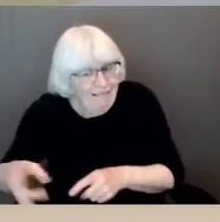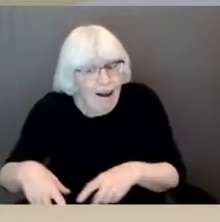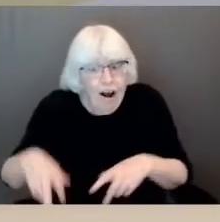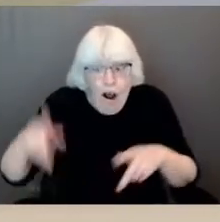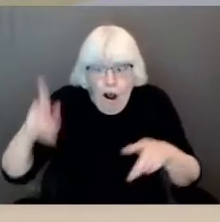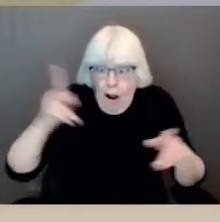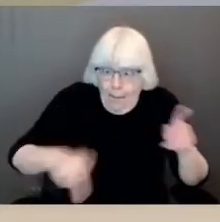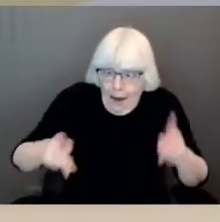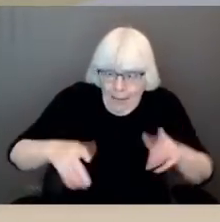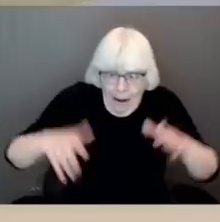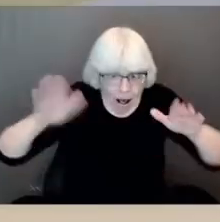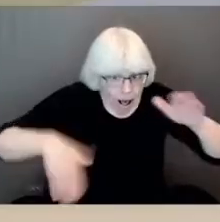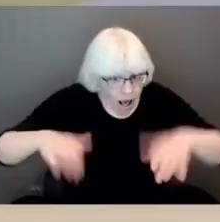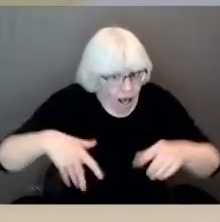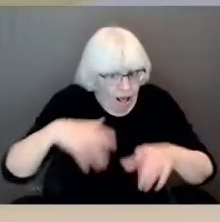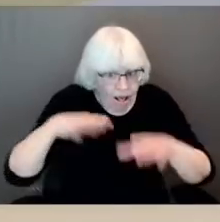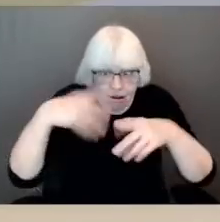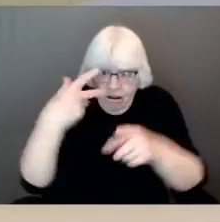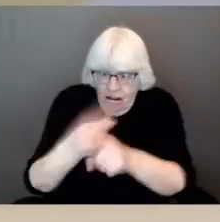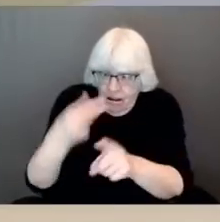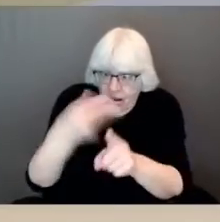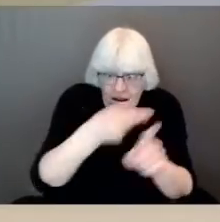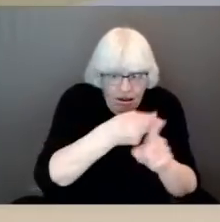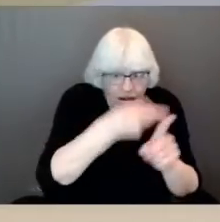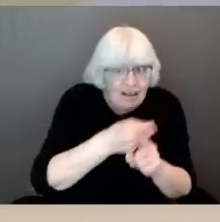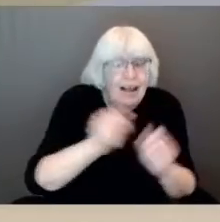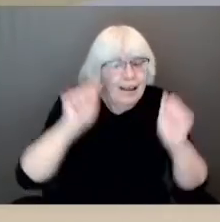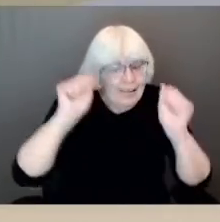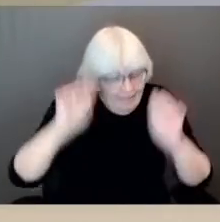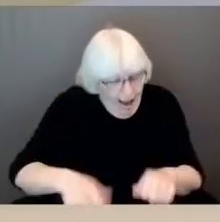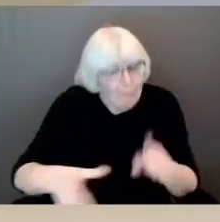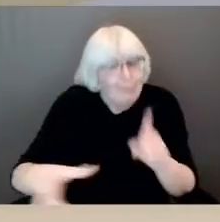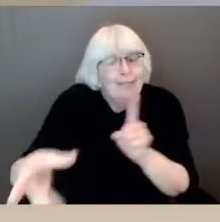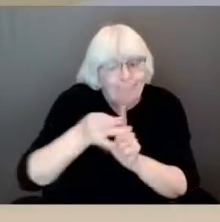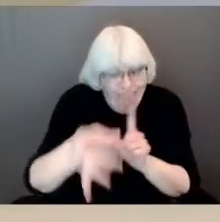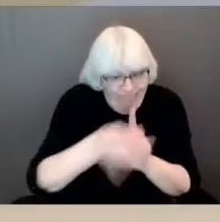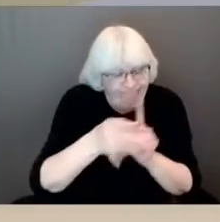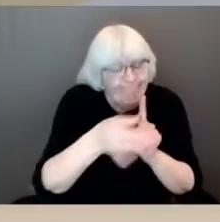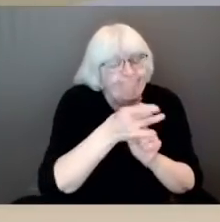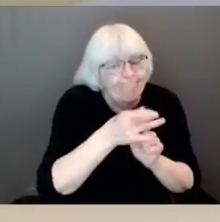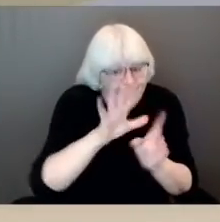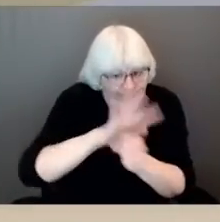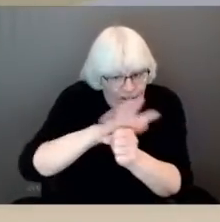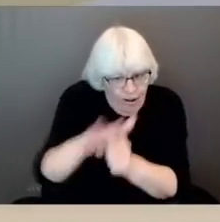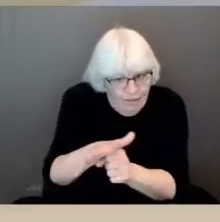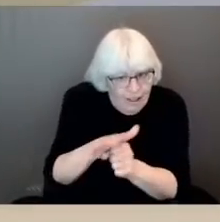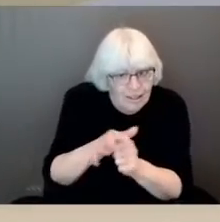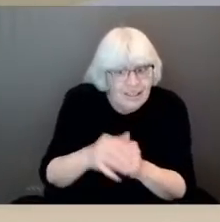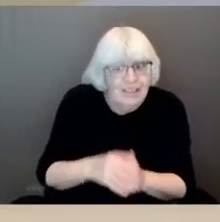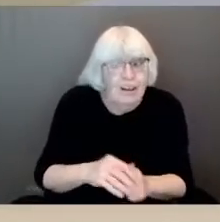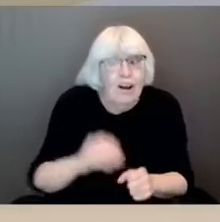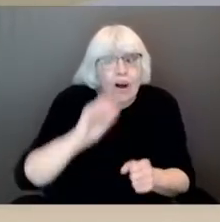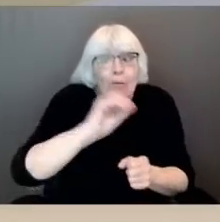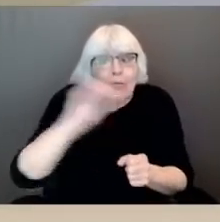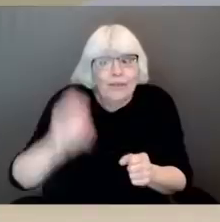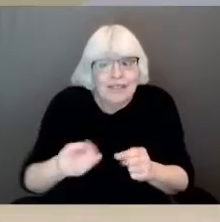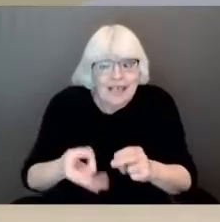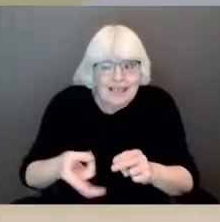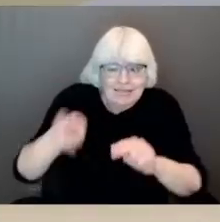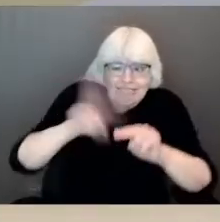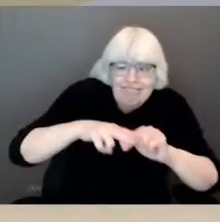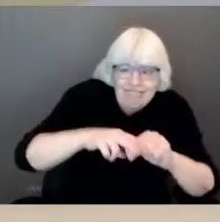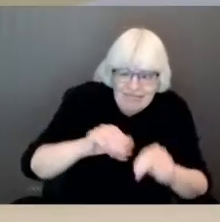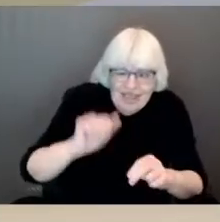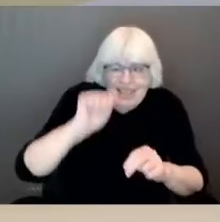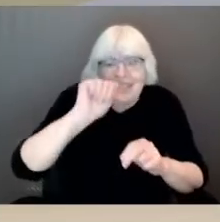get COVID-19. The average rate of new cases among unvaccinated individuals was 10 times higher than among fully